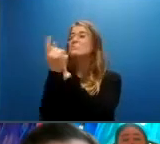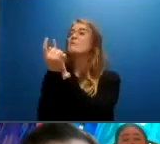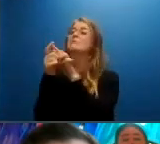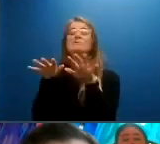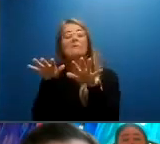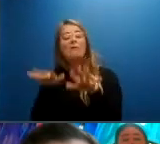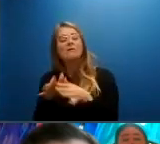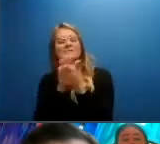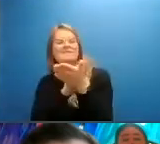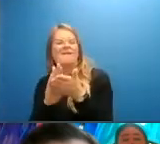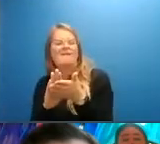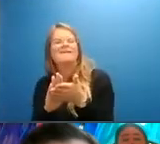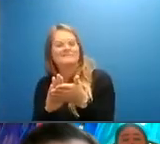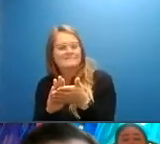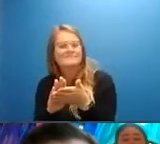And she